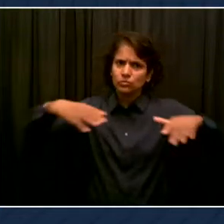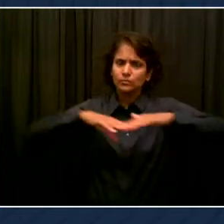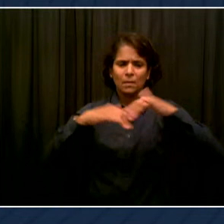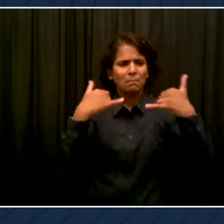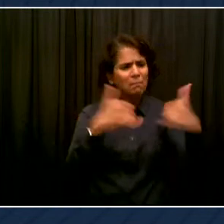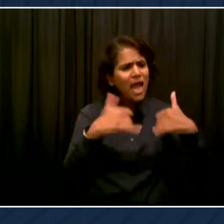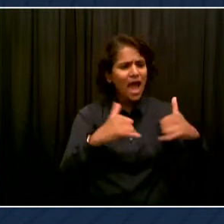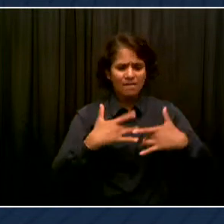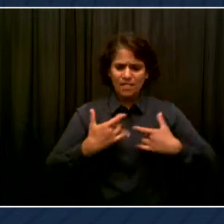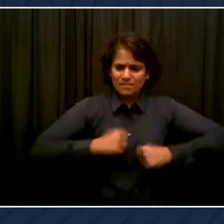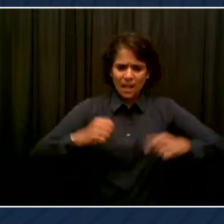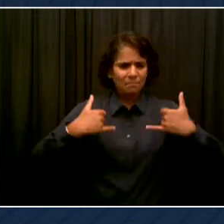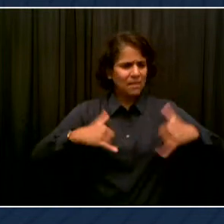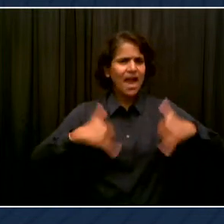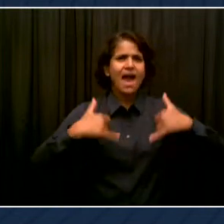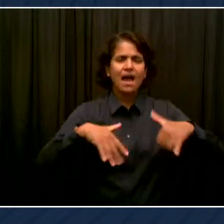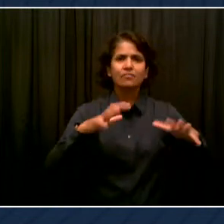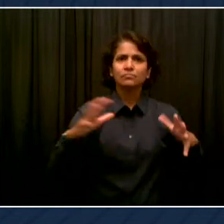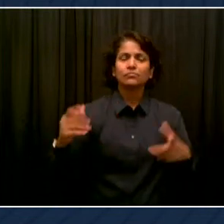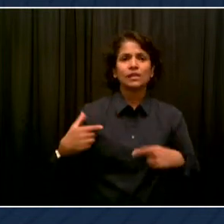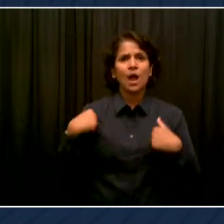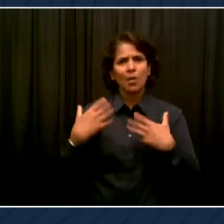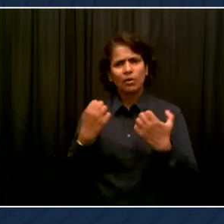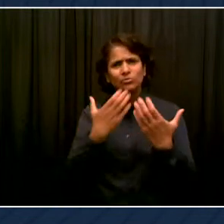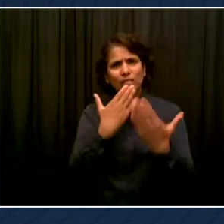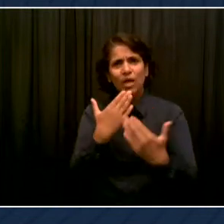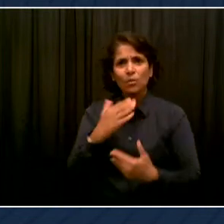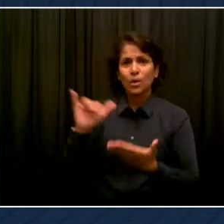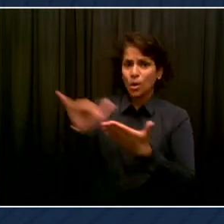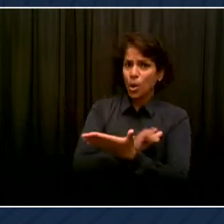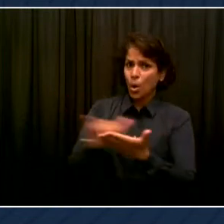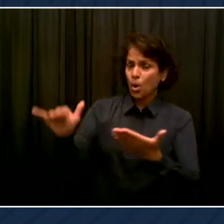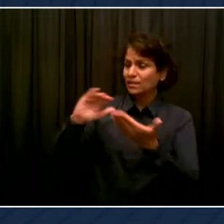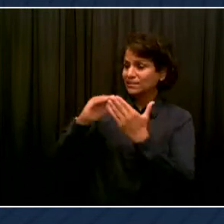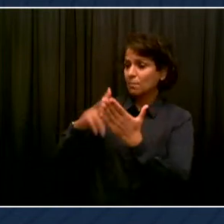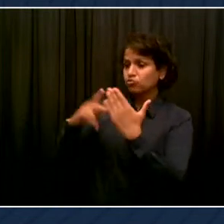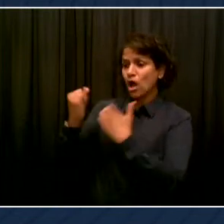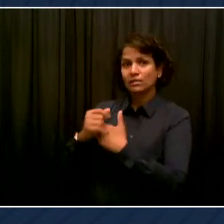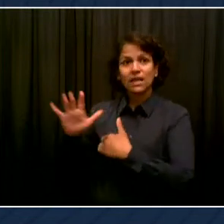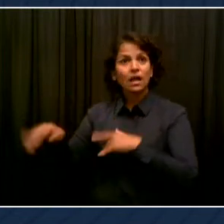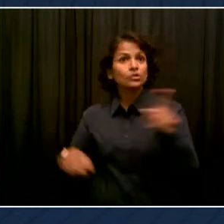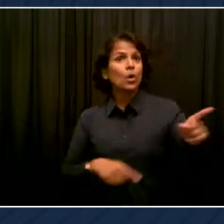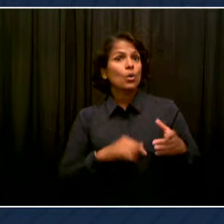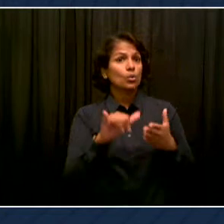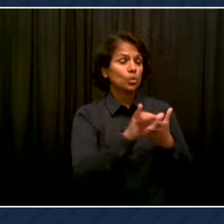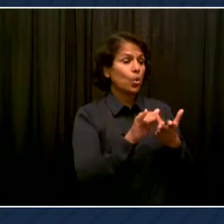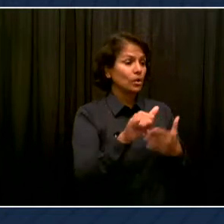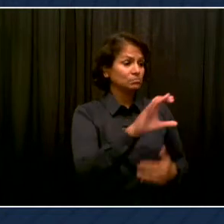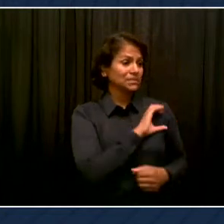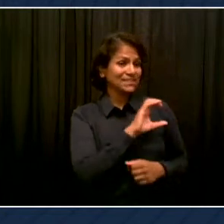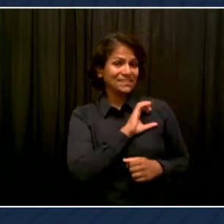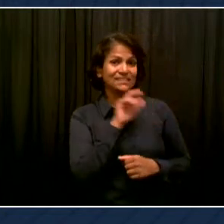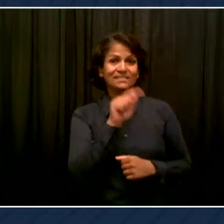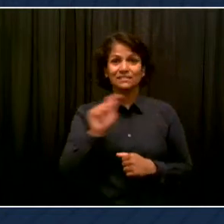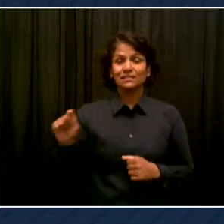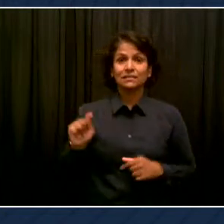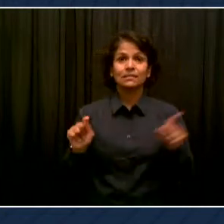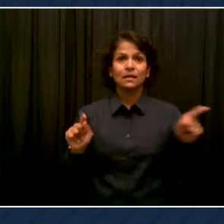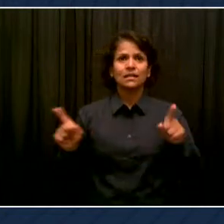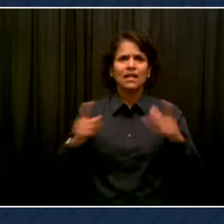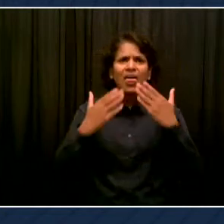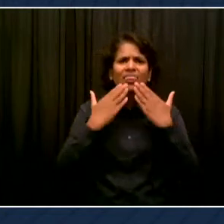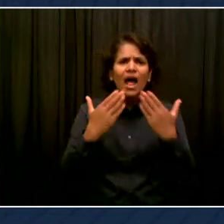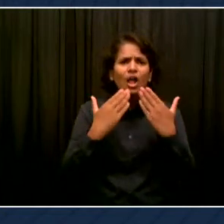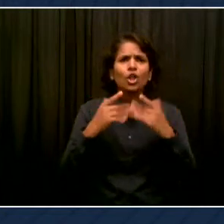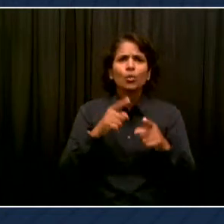the NYPD. I want to thank the House of Mandela for their efforts and commitment to creating this project and working to